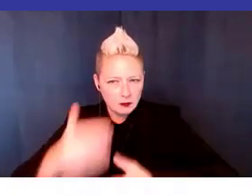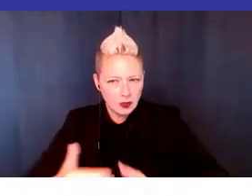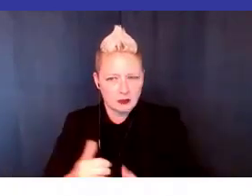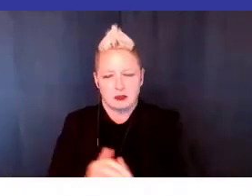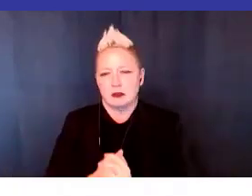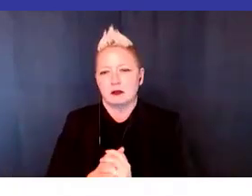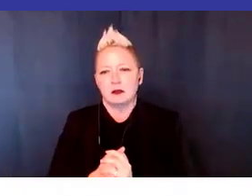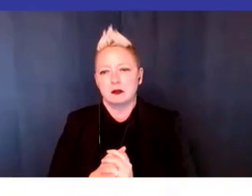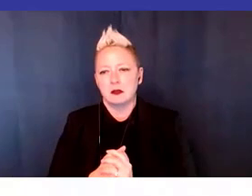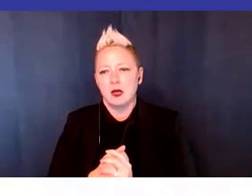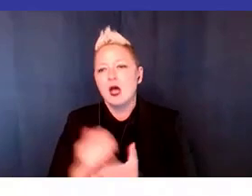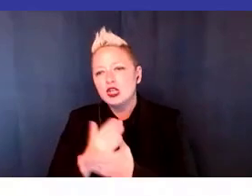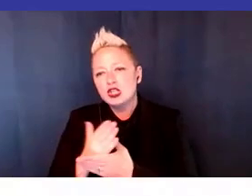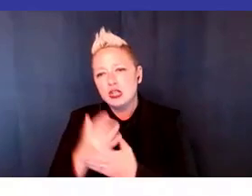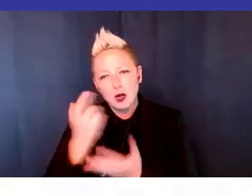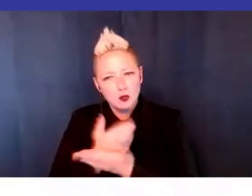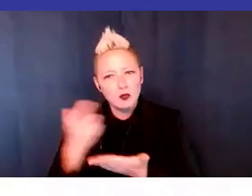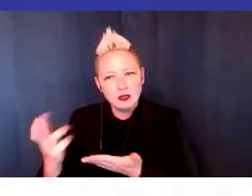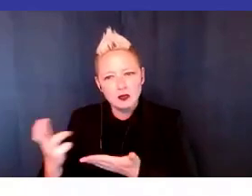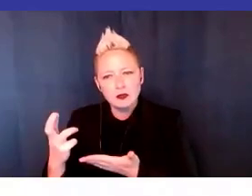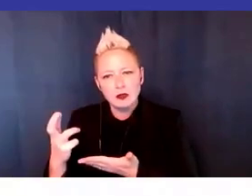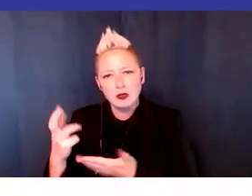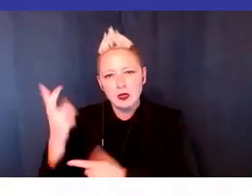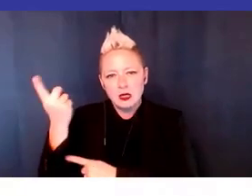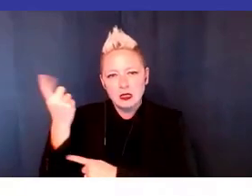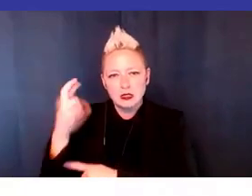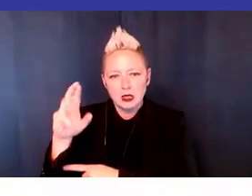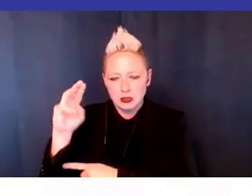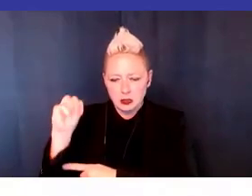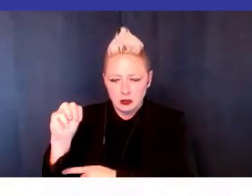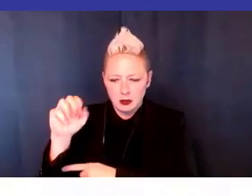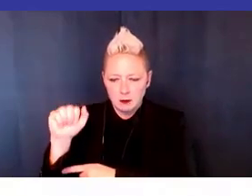share a collection of resources developed by Dr. Marquita Newell